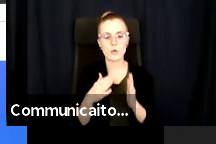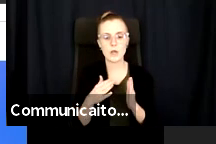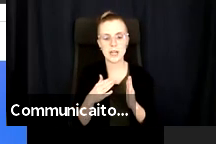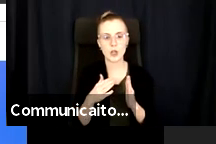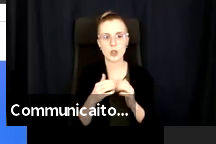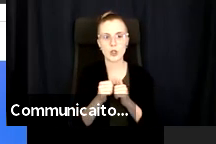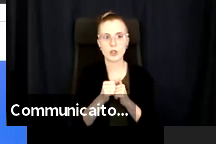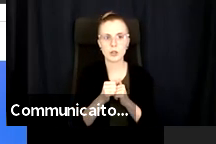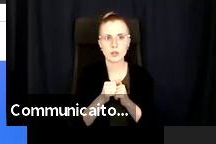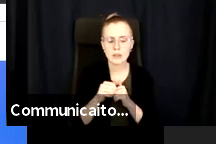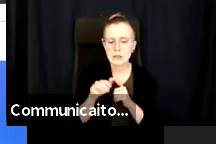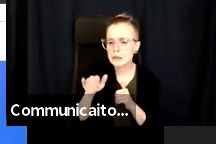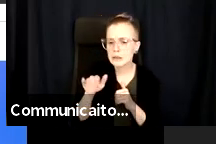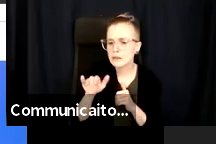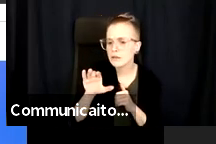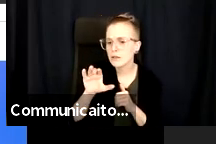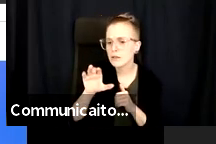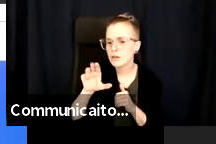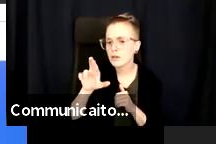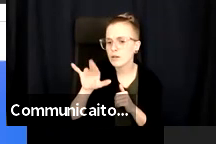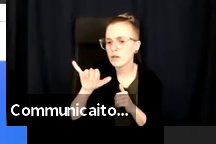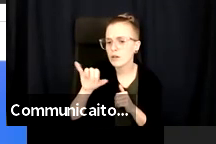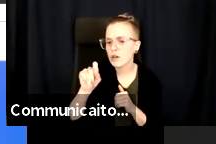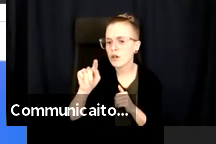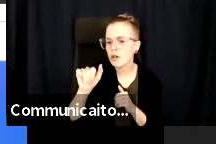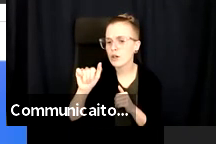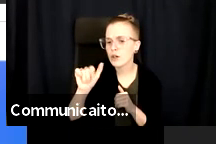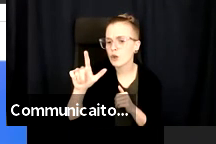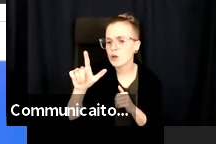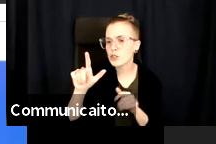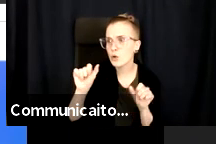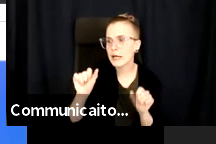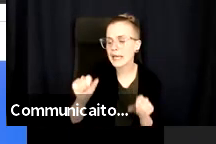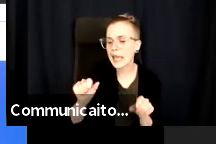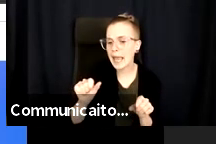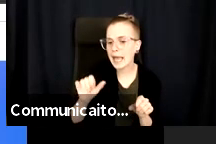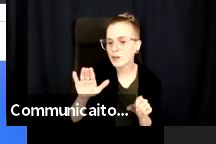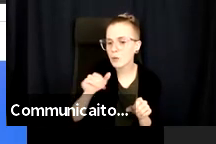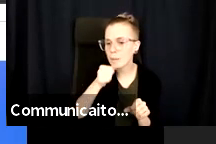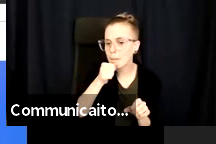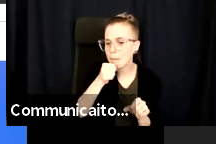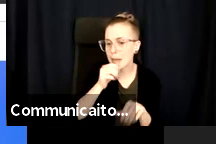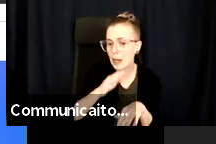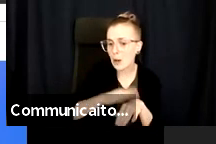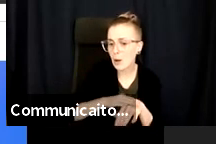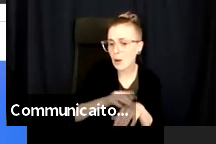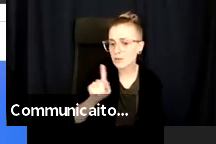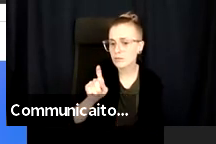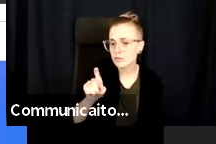Crystal, can you unmute your mic? I believe Crystal has a video.